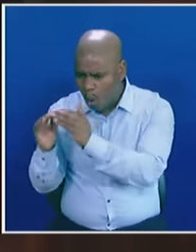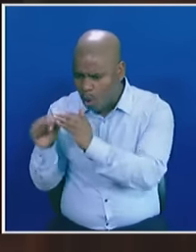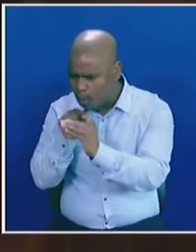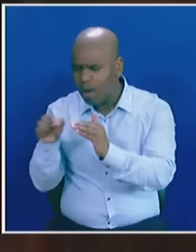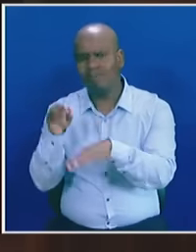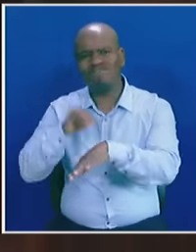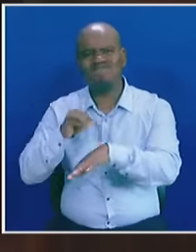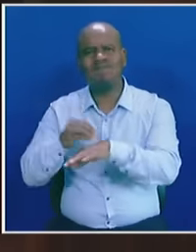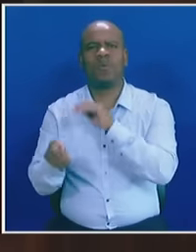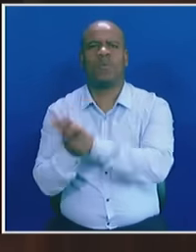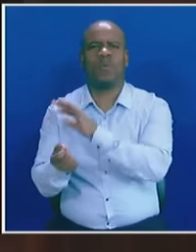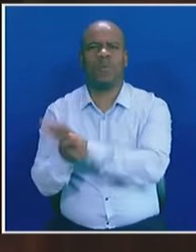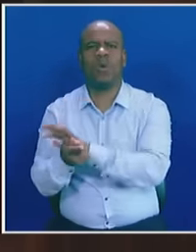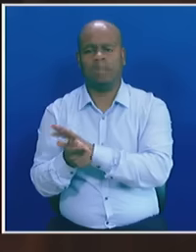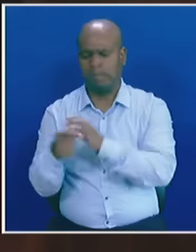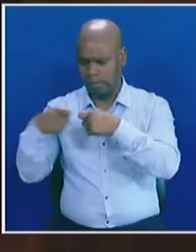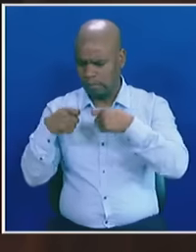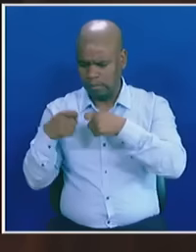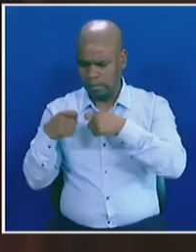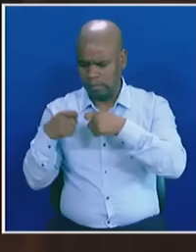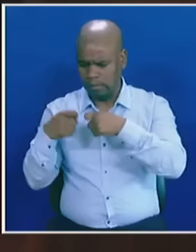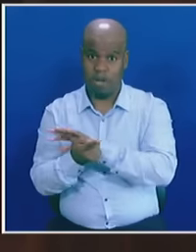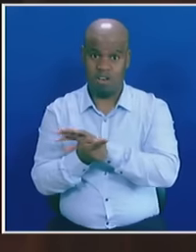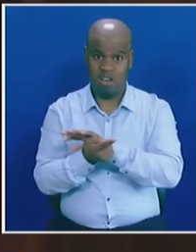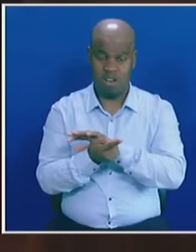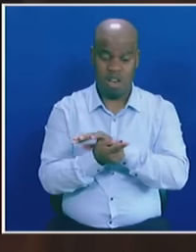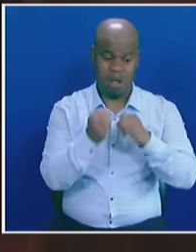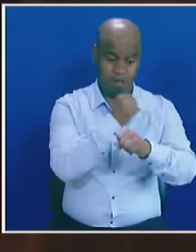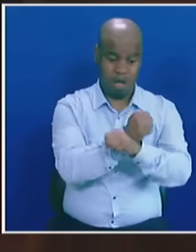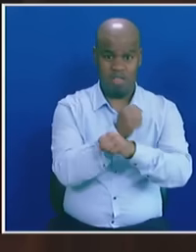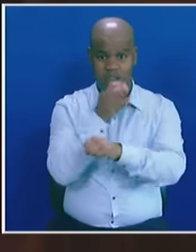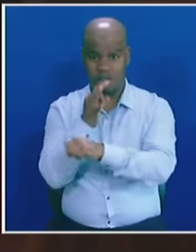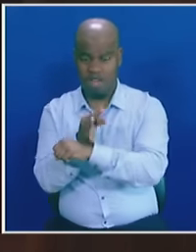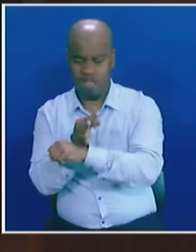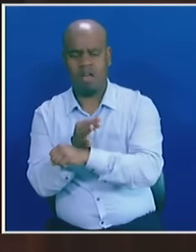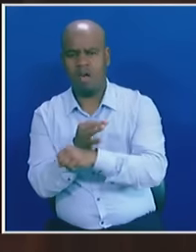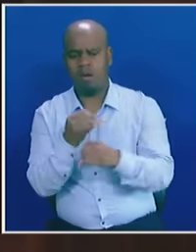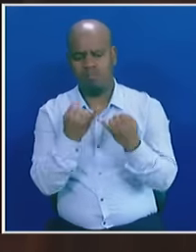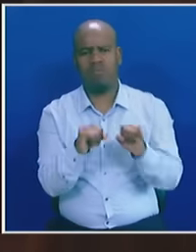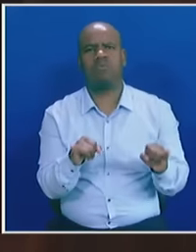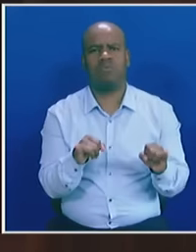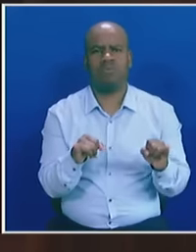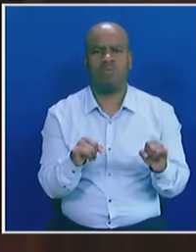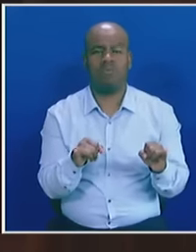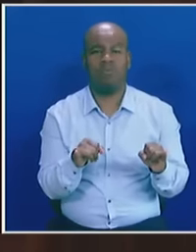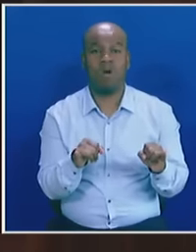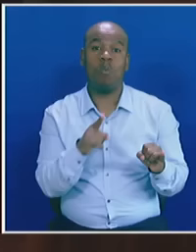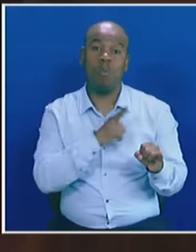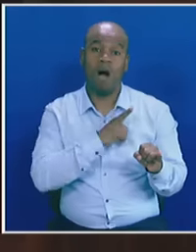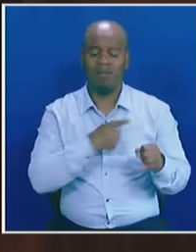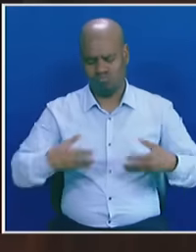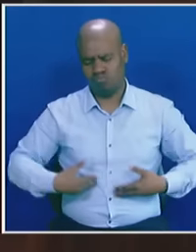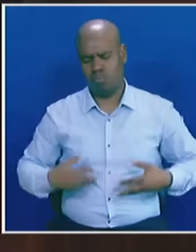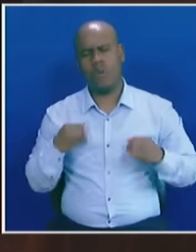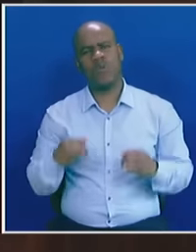number of instances, couples even separate or divorce. Those circumstances spawn